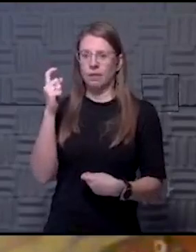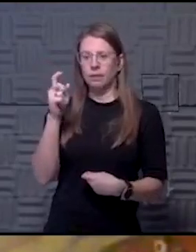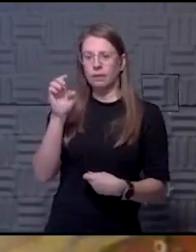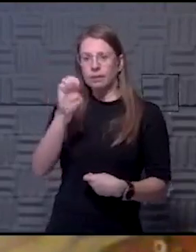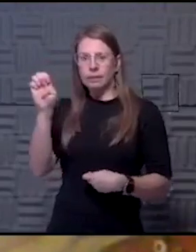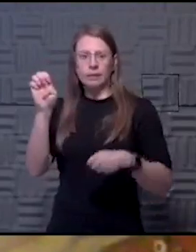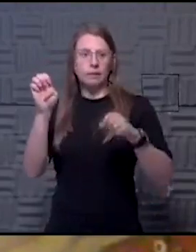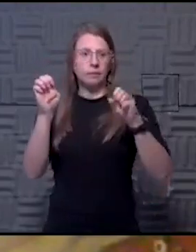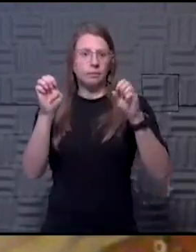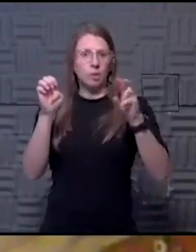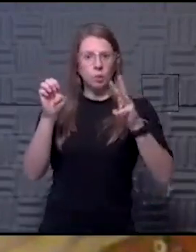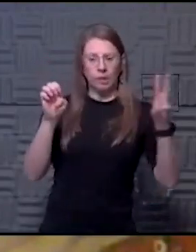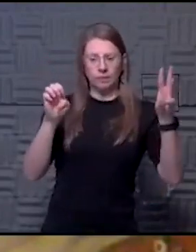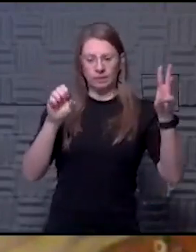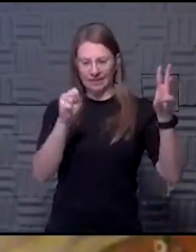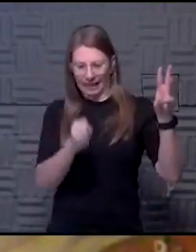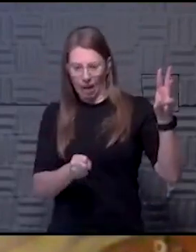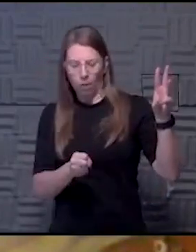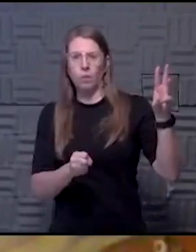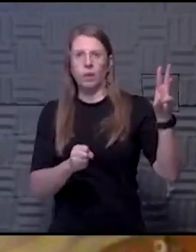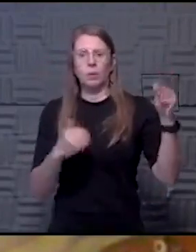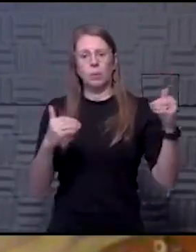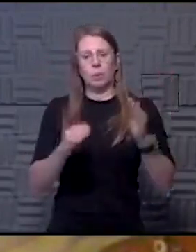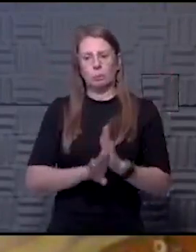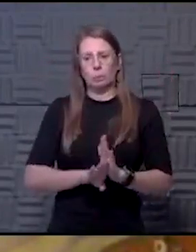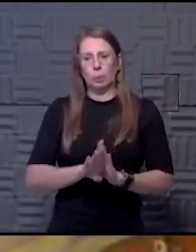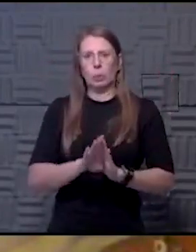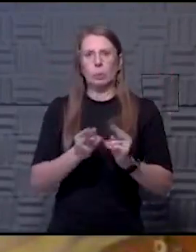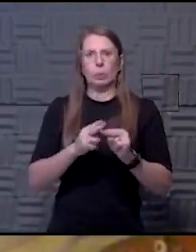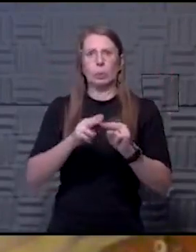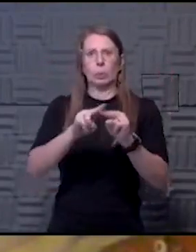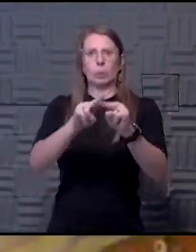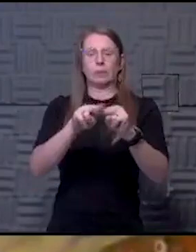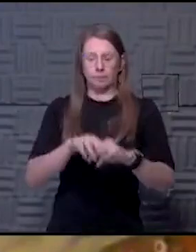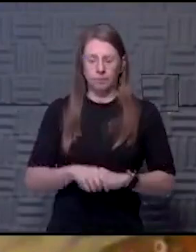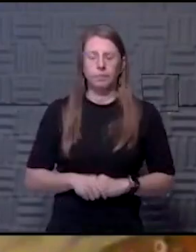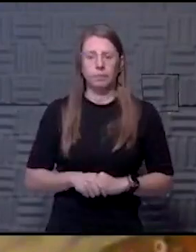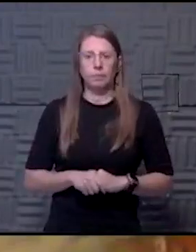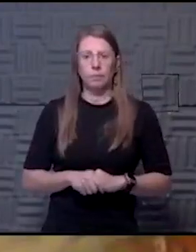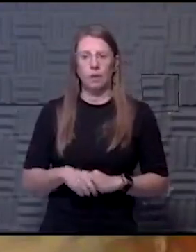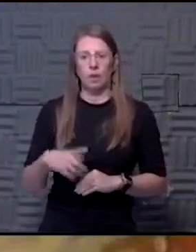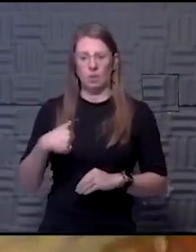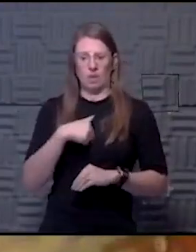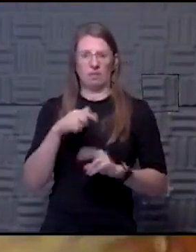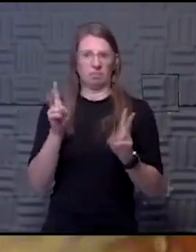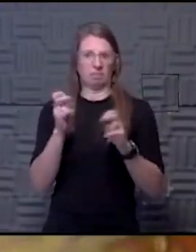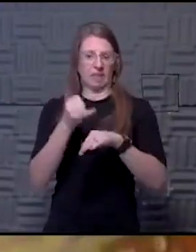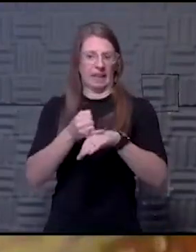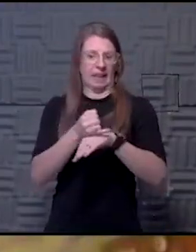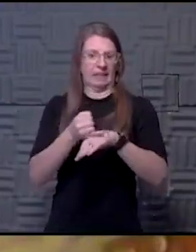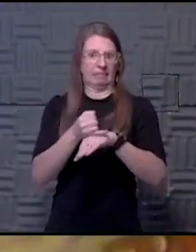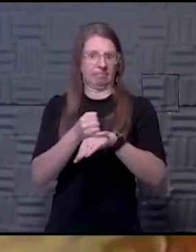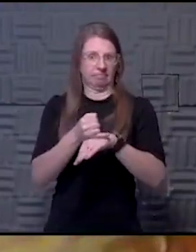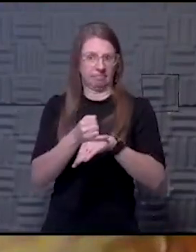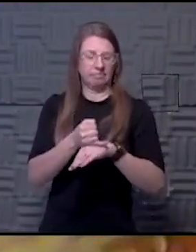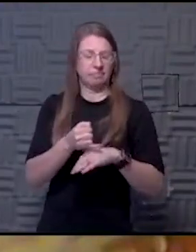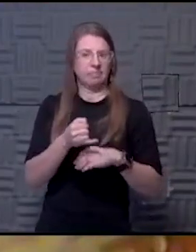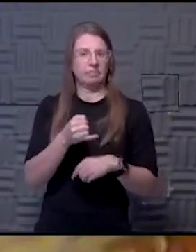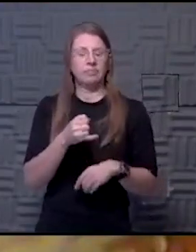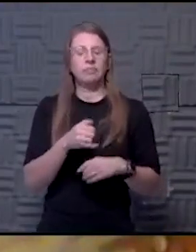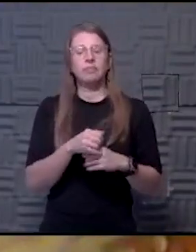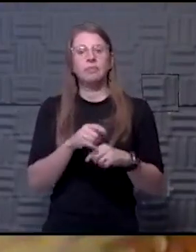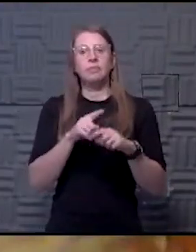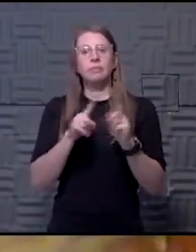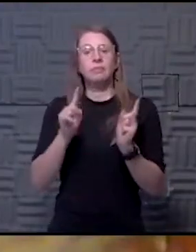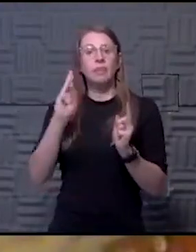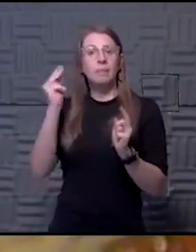South are really upticking in their number of cases. So we've been a little bit of an island in that regard. But as Mayor